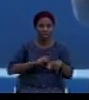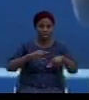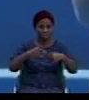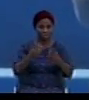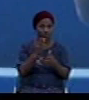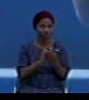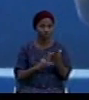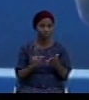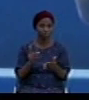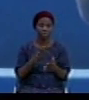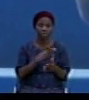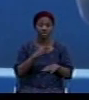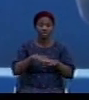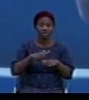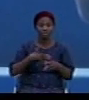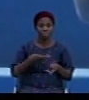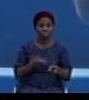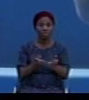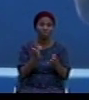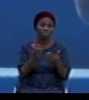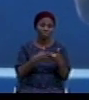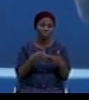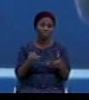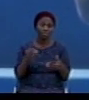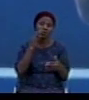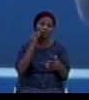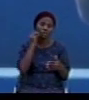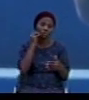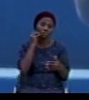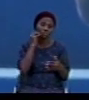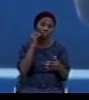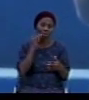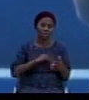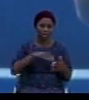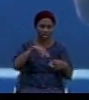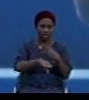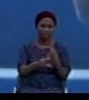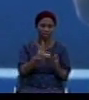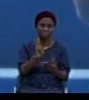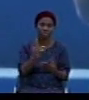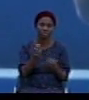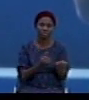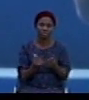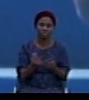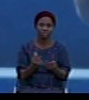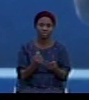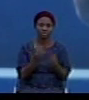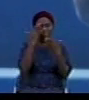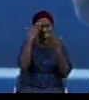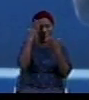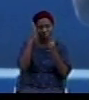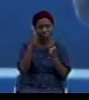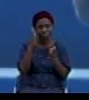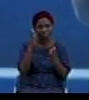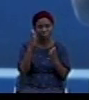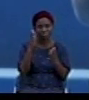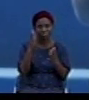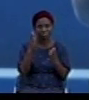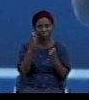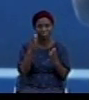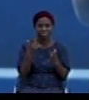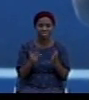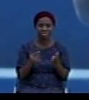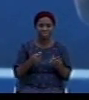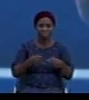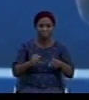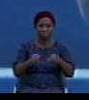and on my way home, I entered a vehicle. And unknowingly, when I was going, the bike man just said,